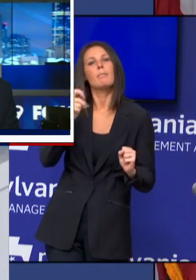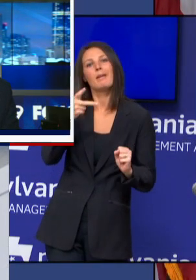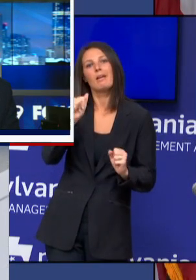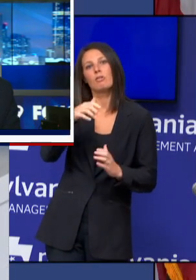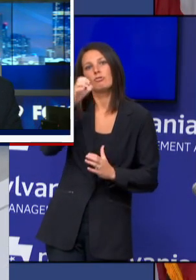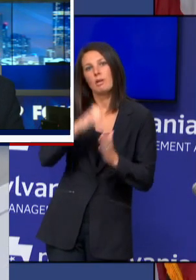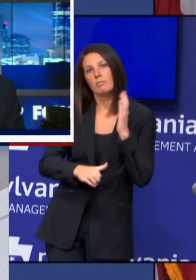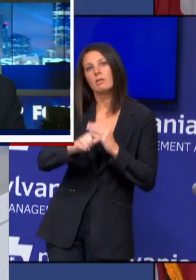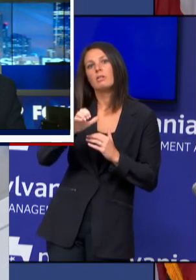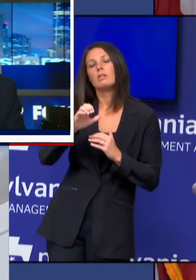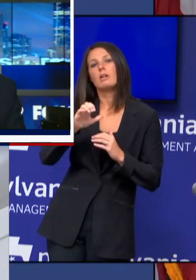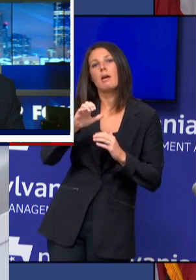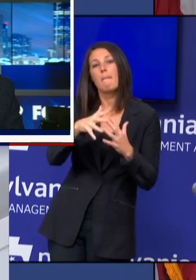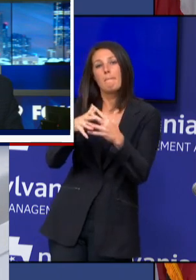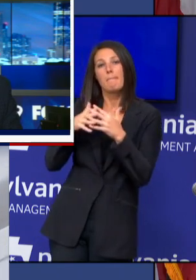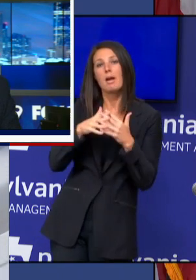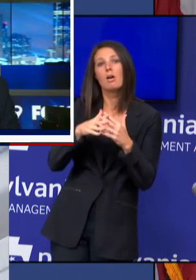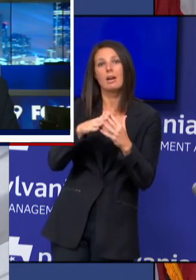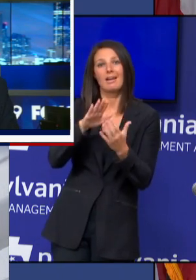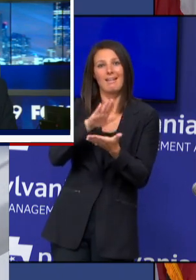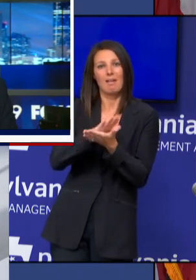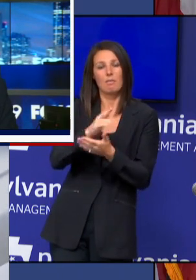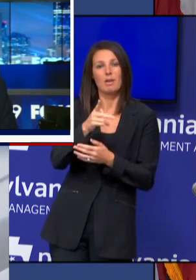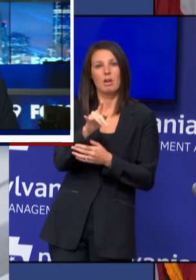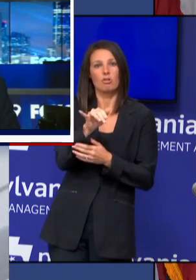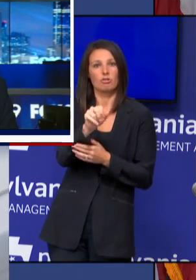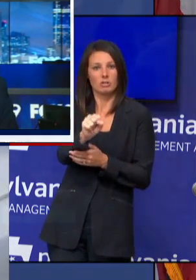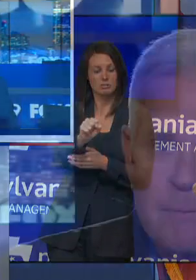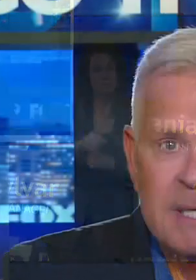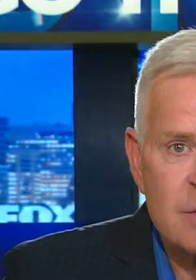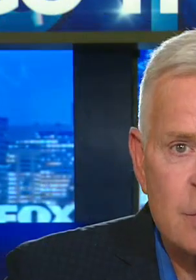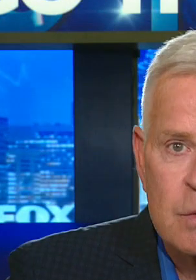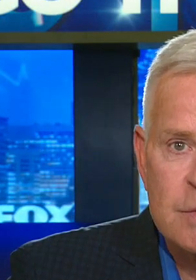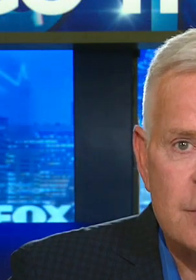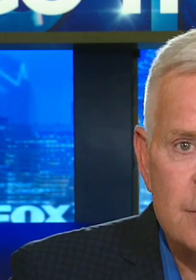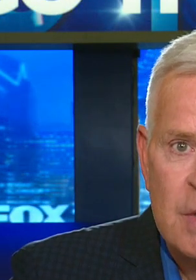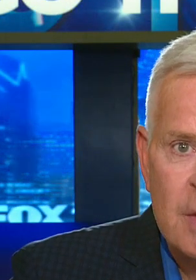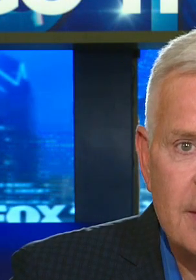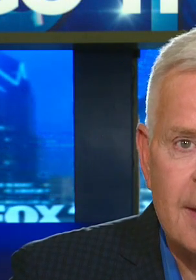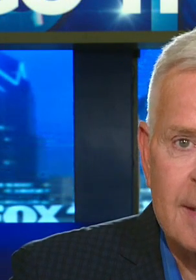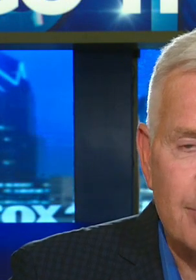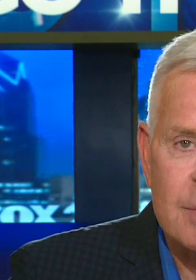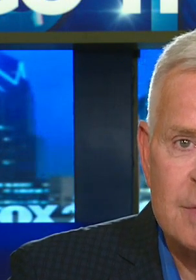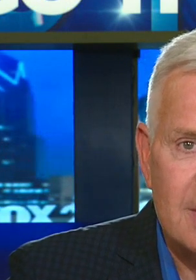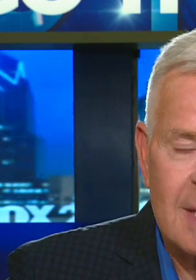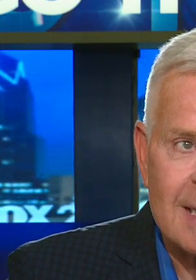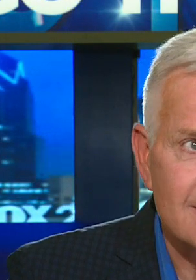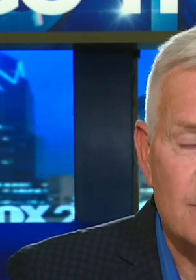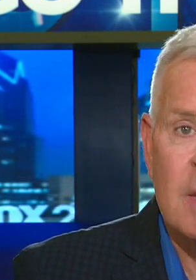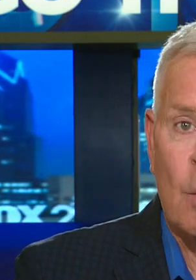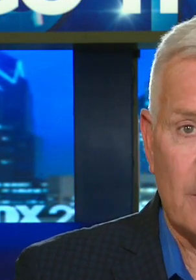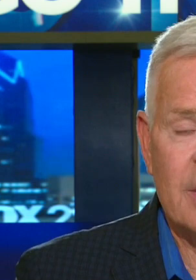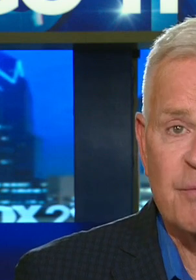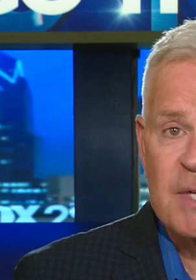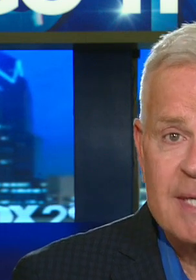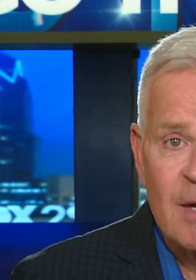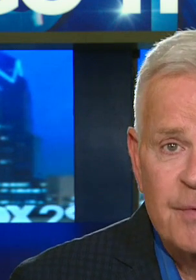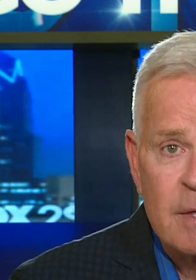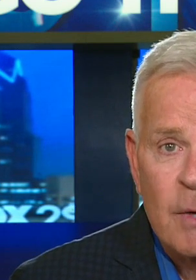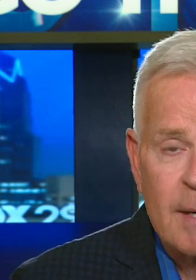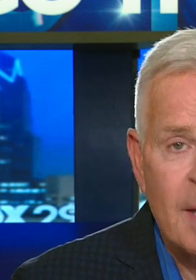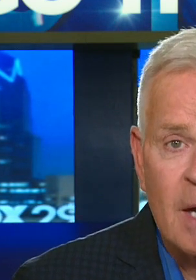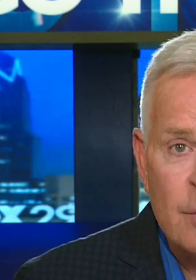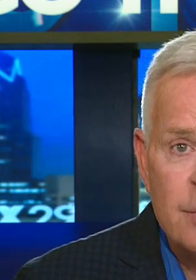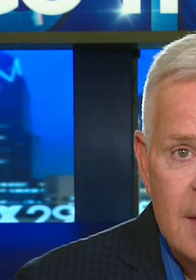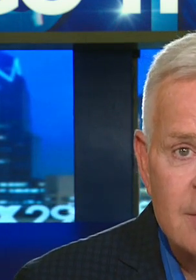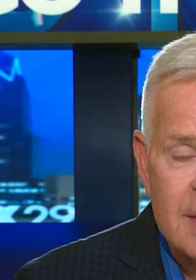through 12, and child care centers as well. This comes as many schools are starting in-person classes. Well, here in